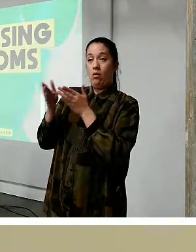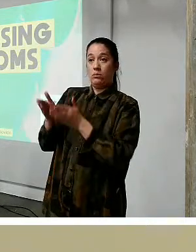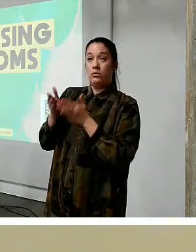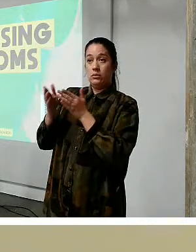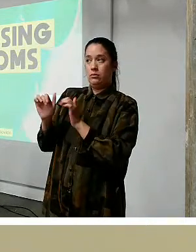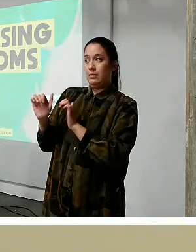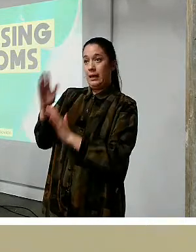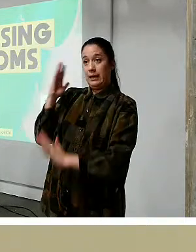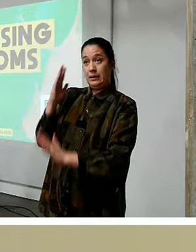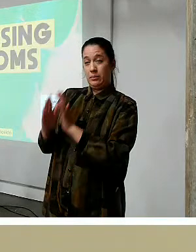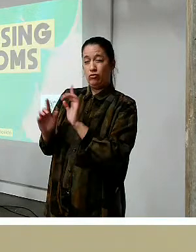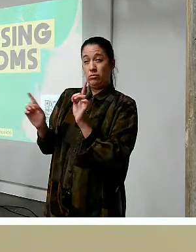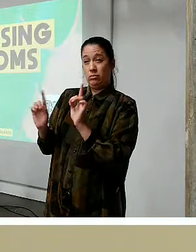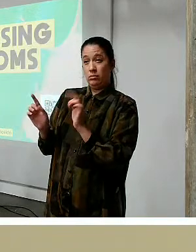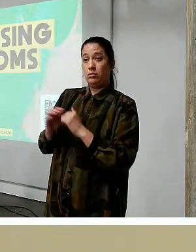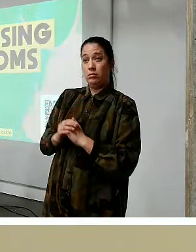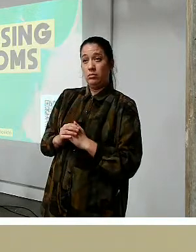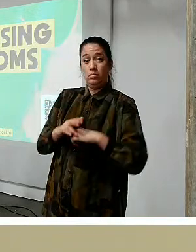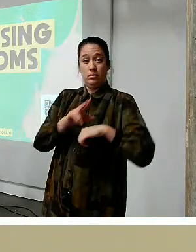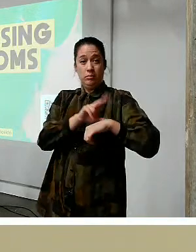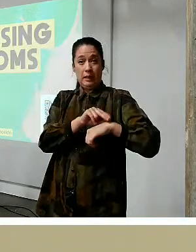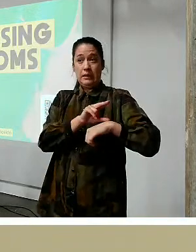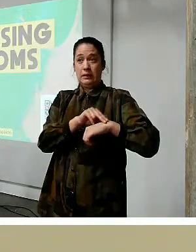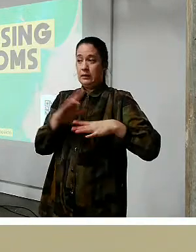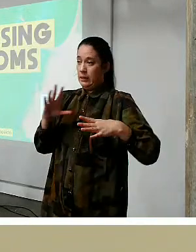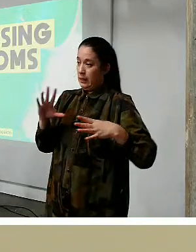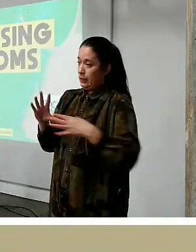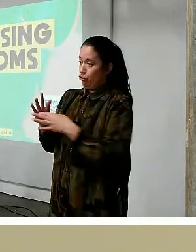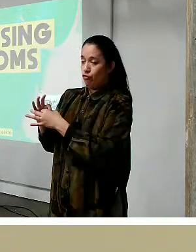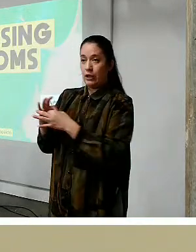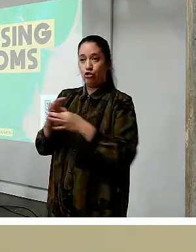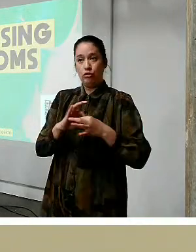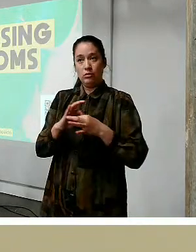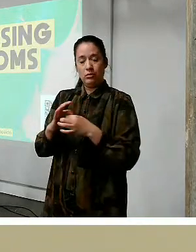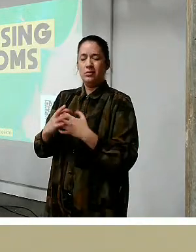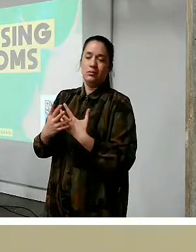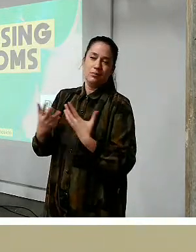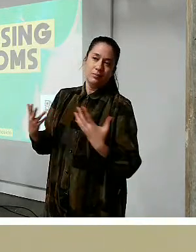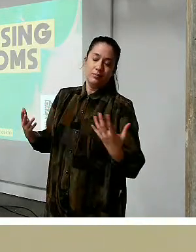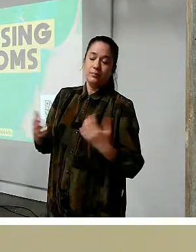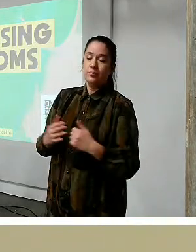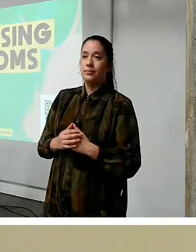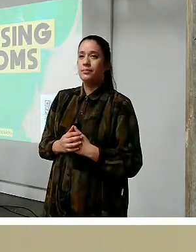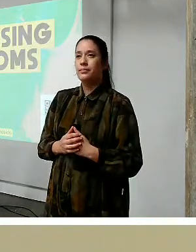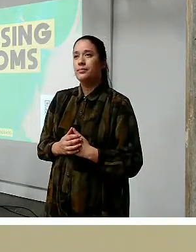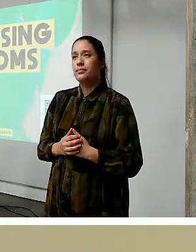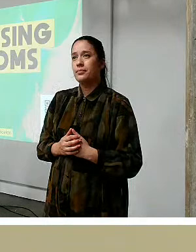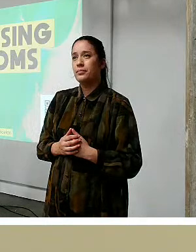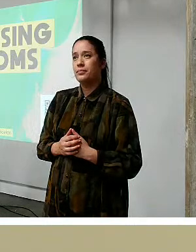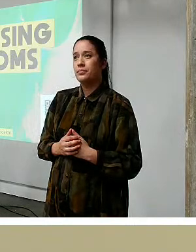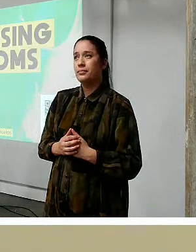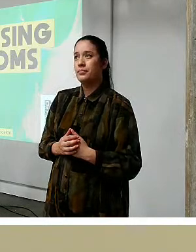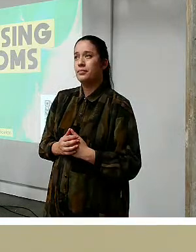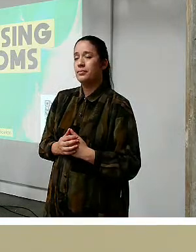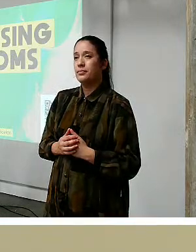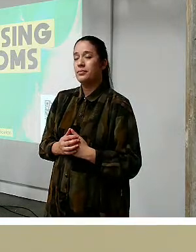But then there's also something interesting in thinking in like